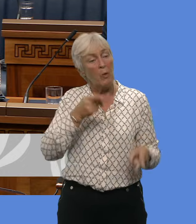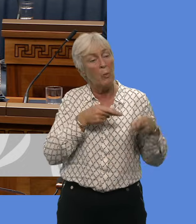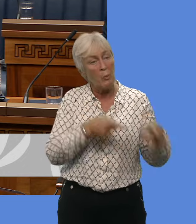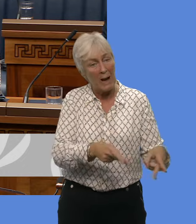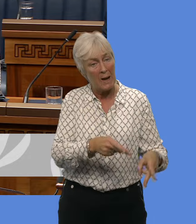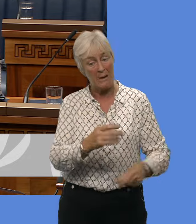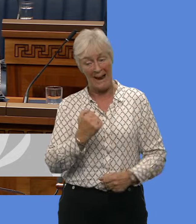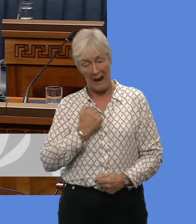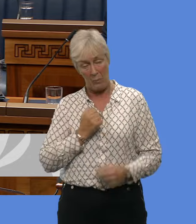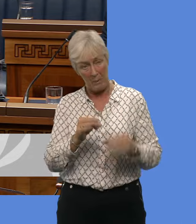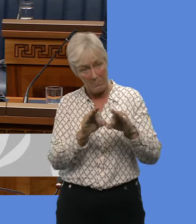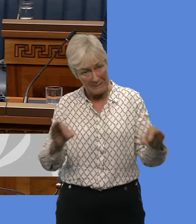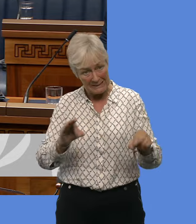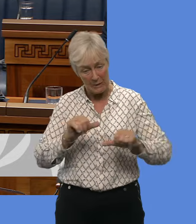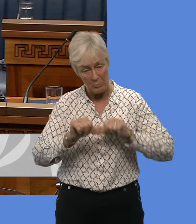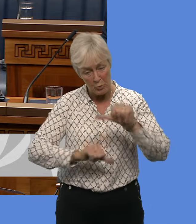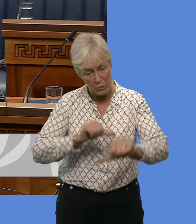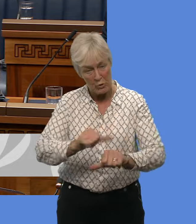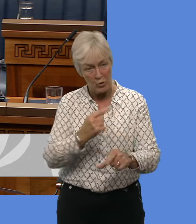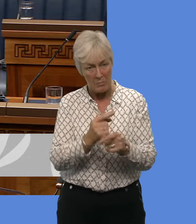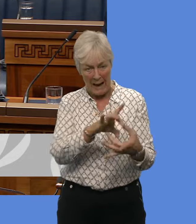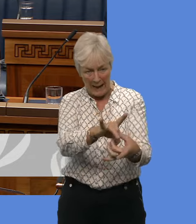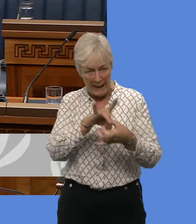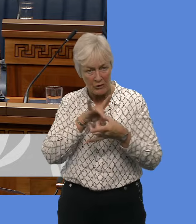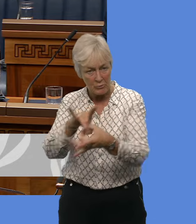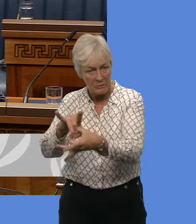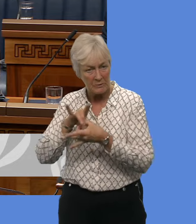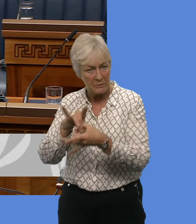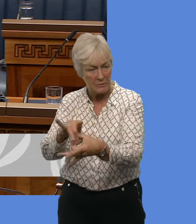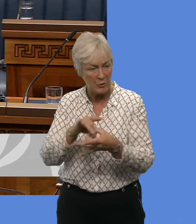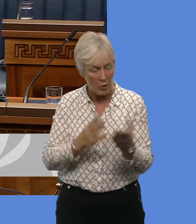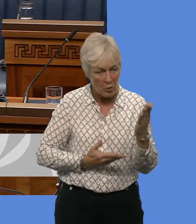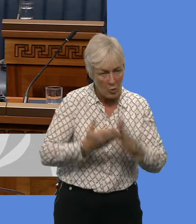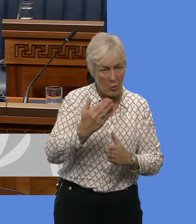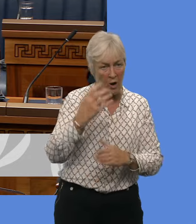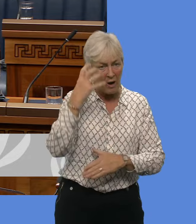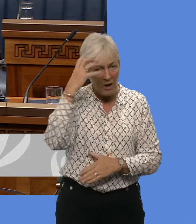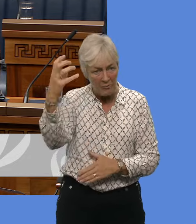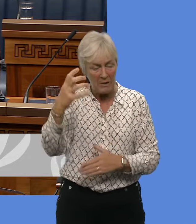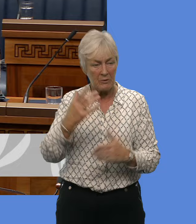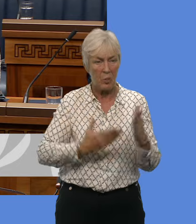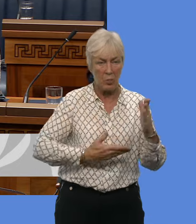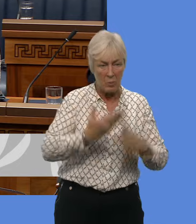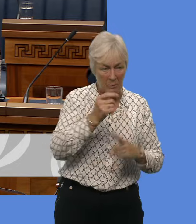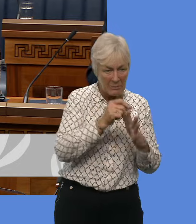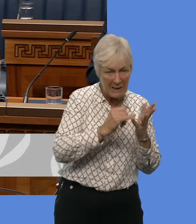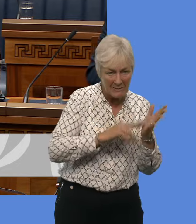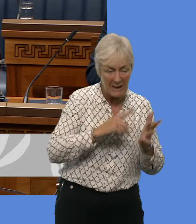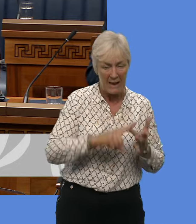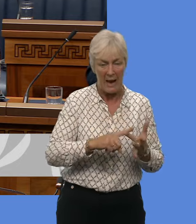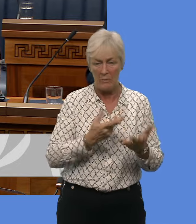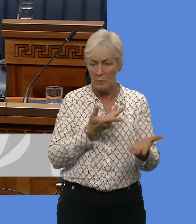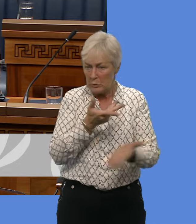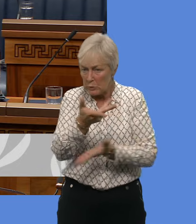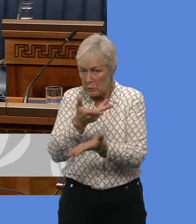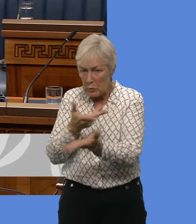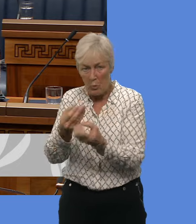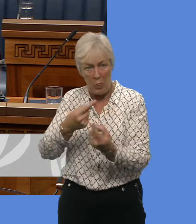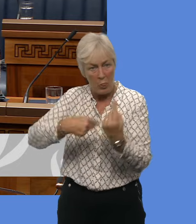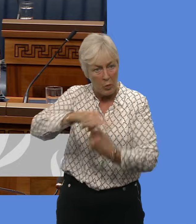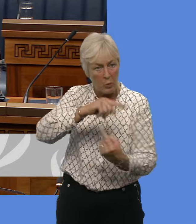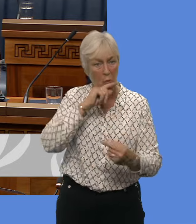has always been built on engagement, and across many aspects of government, agencies, including the PSNI, engage with those within